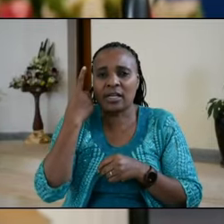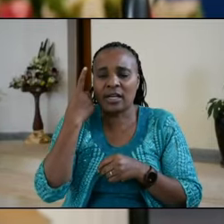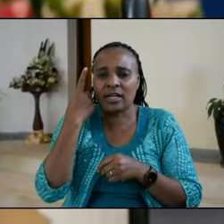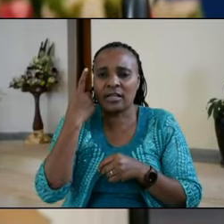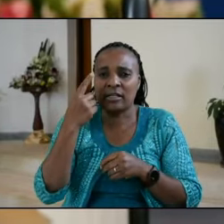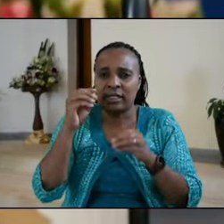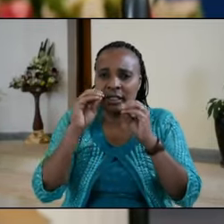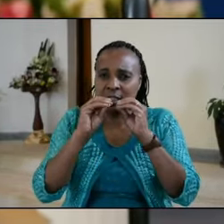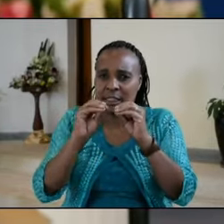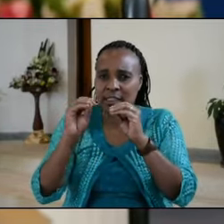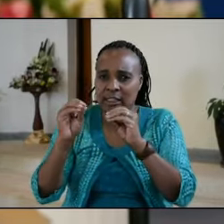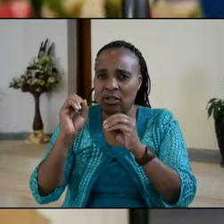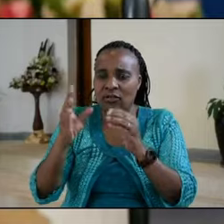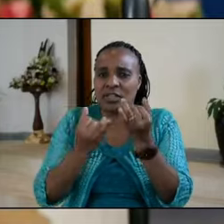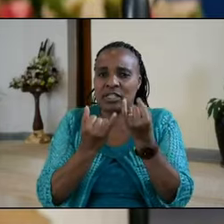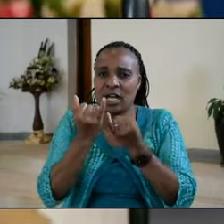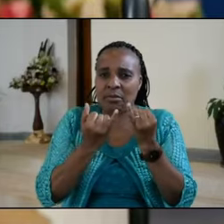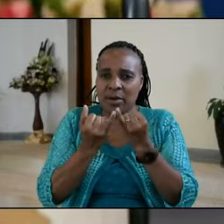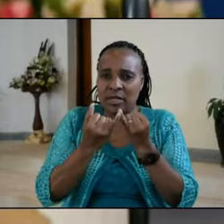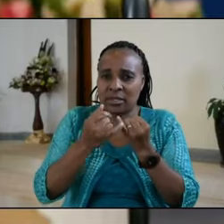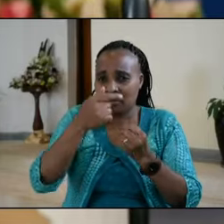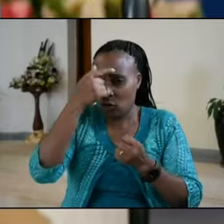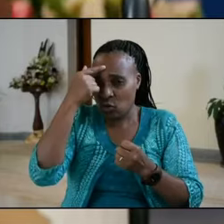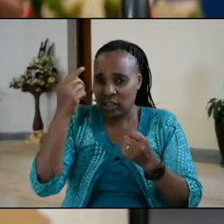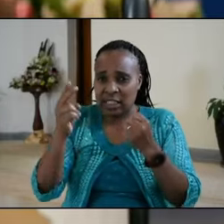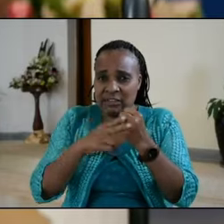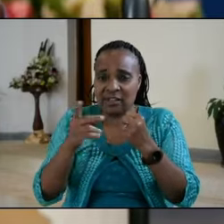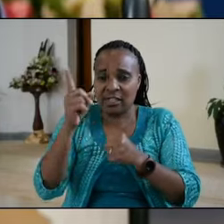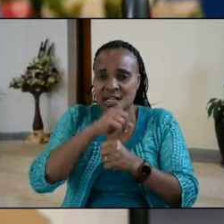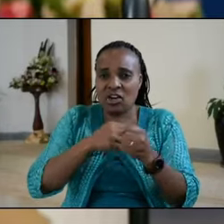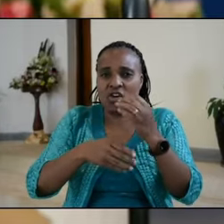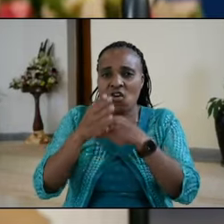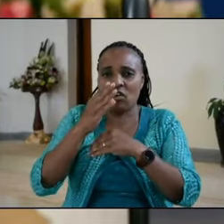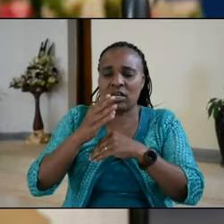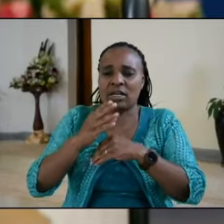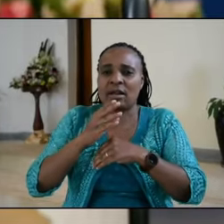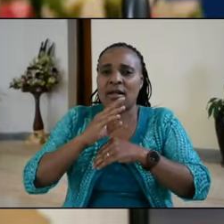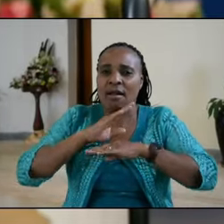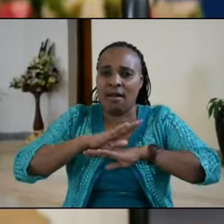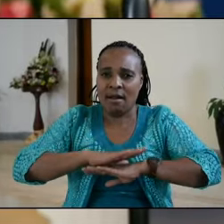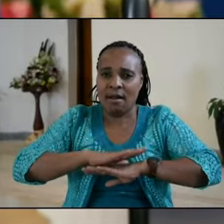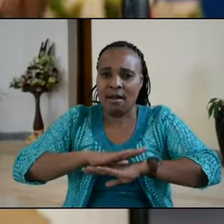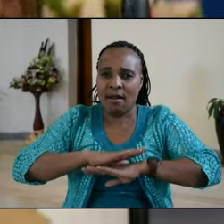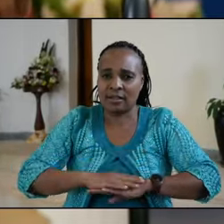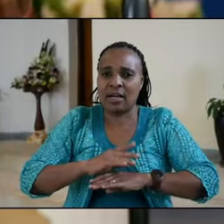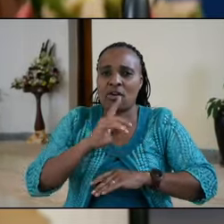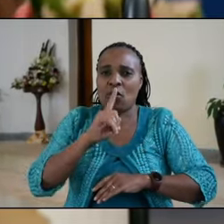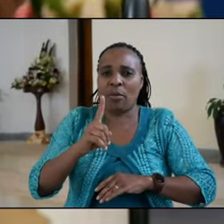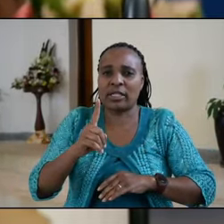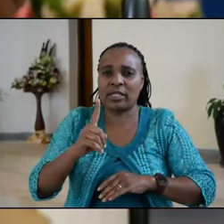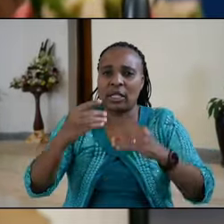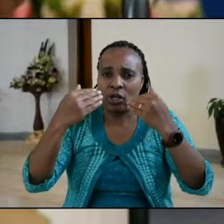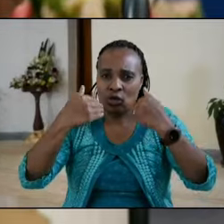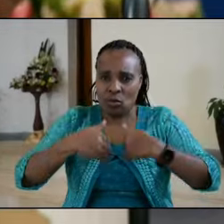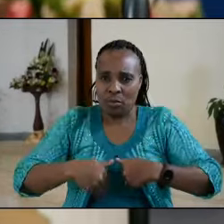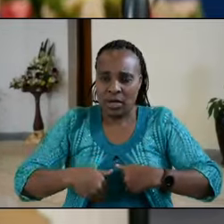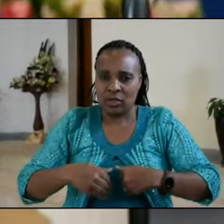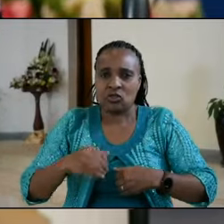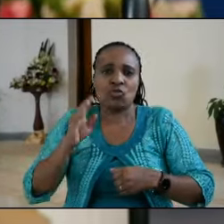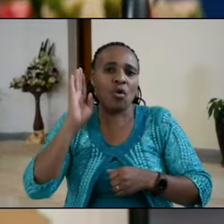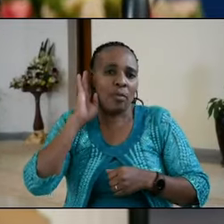the teaching of the Sabbath, because on the seventh day, God rests and commands the entire humanity to adhere to